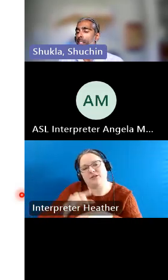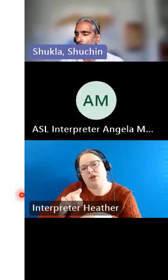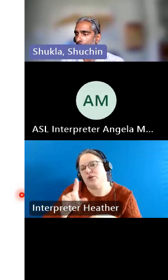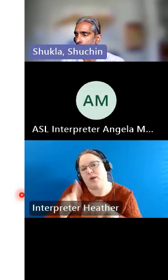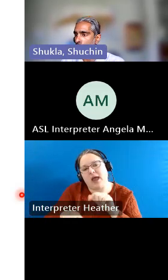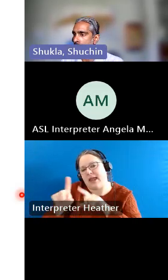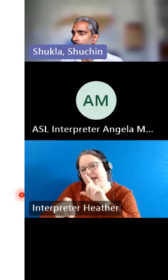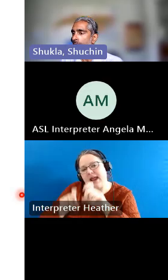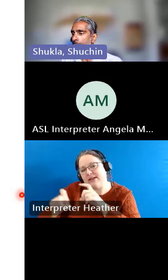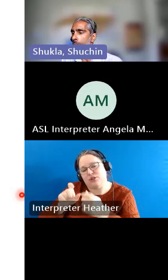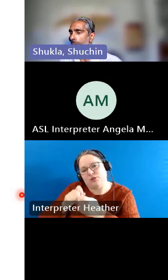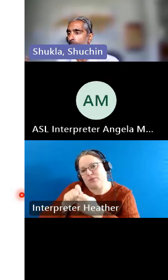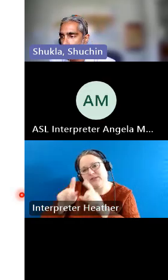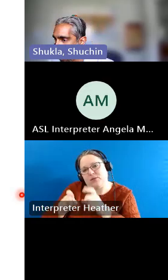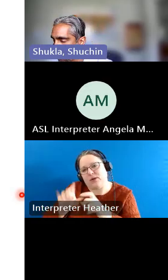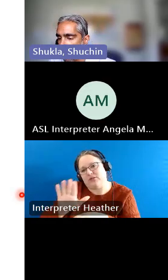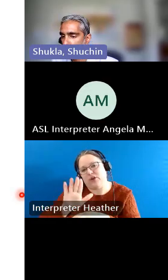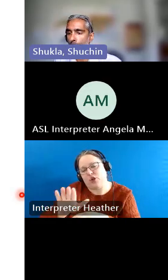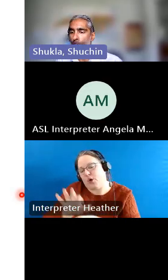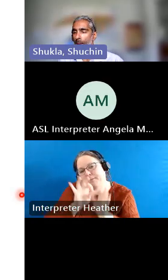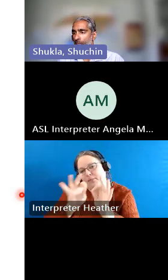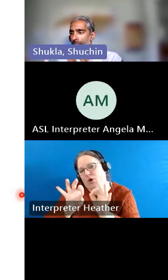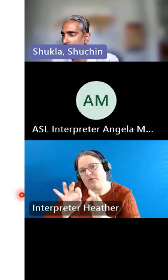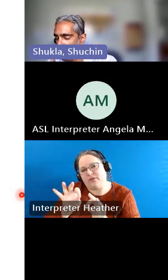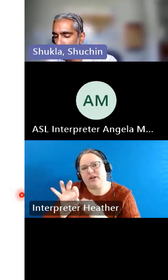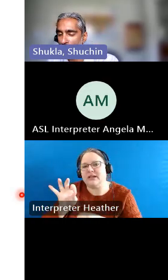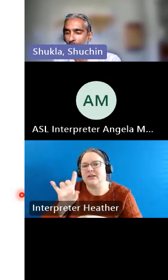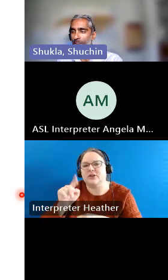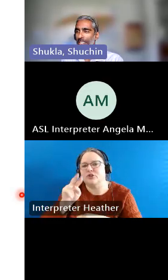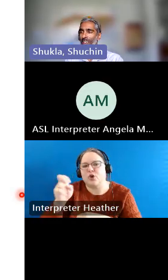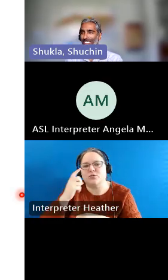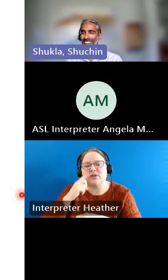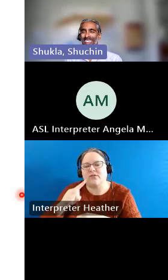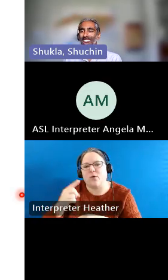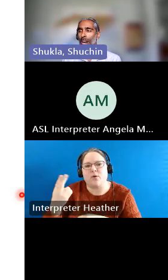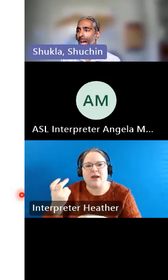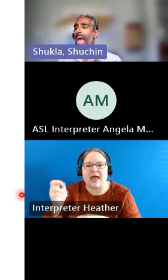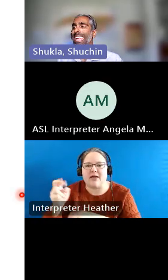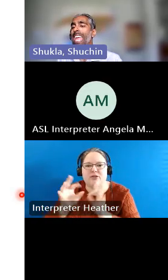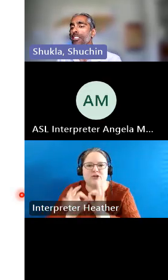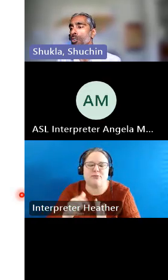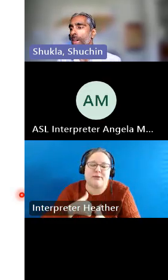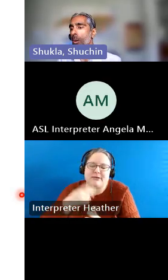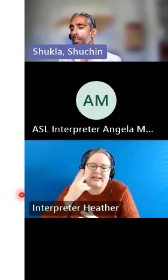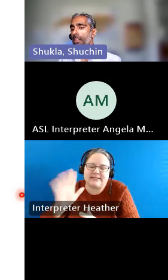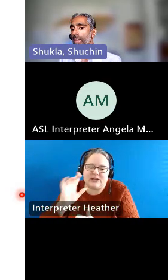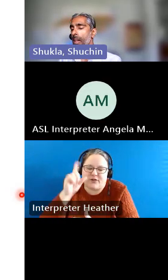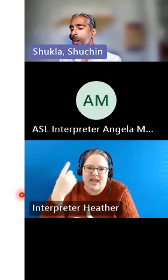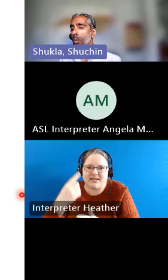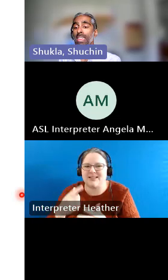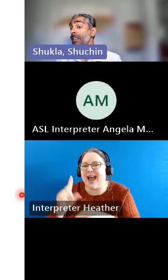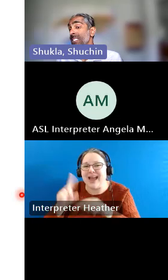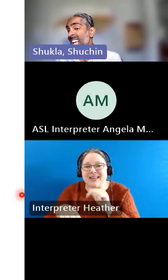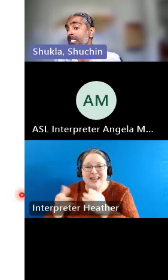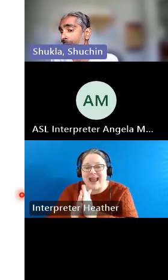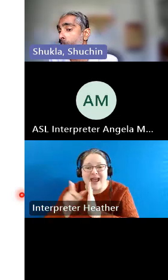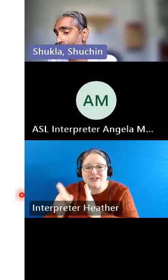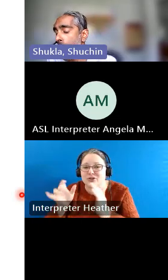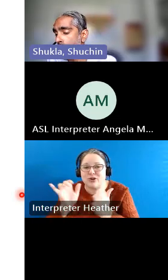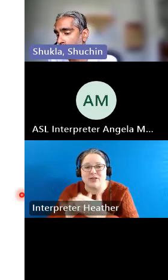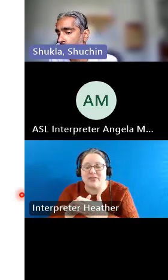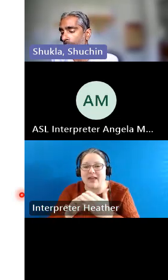know what is the perfect dose for Heather, the interpreter. I see your face. I'm using you, Heather. I can't do that with